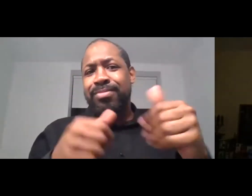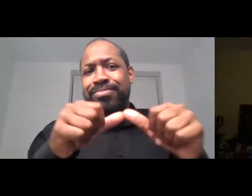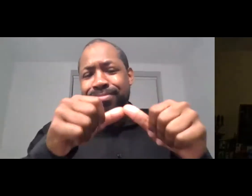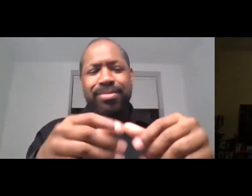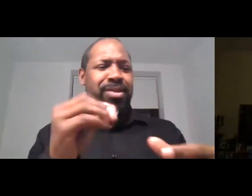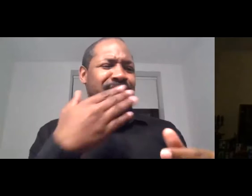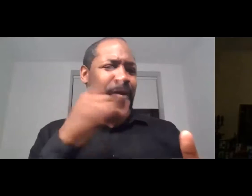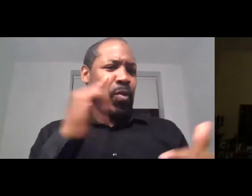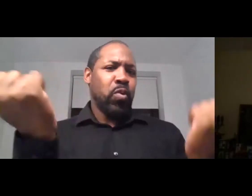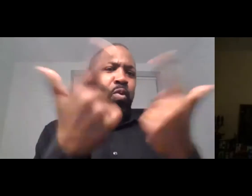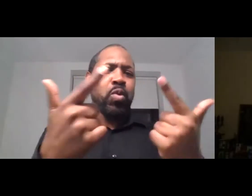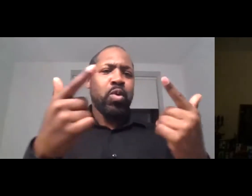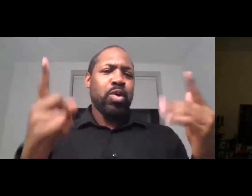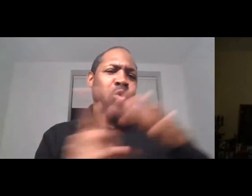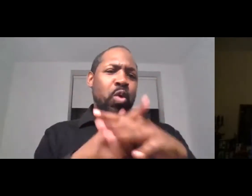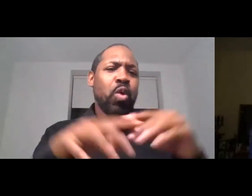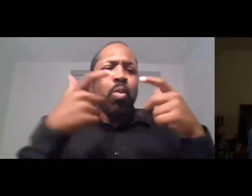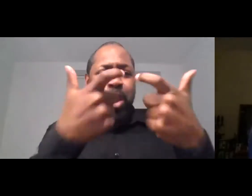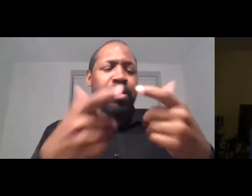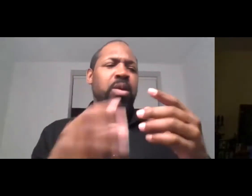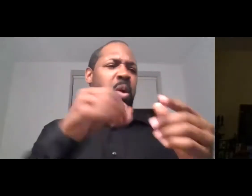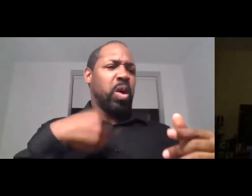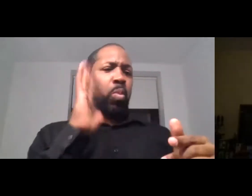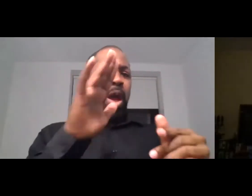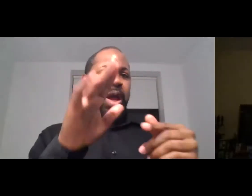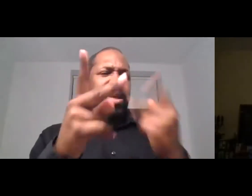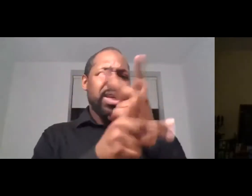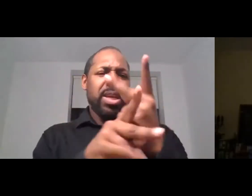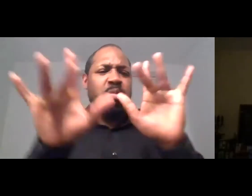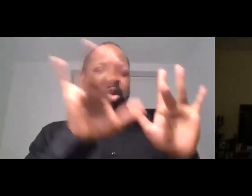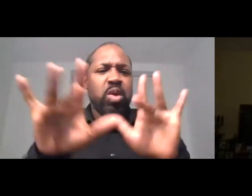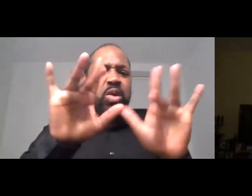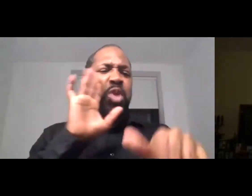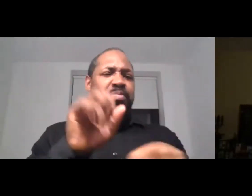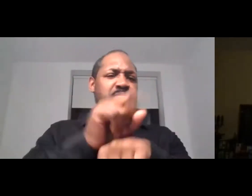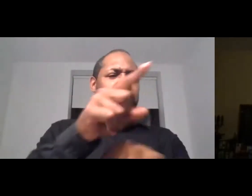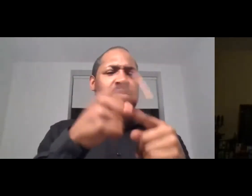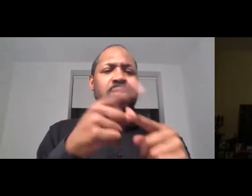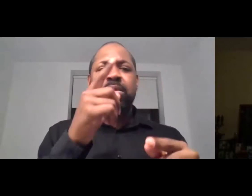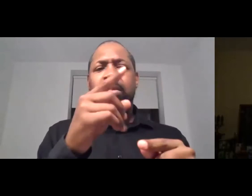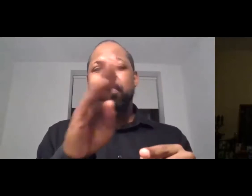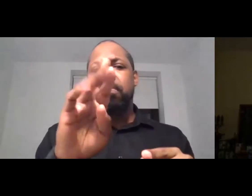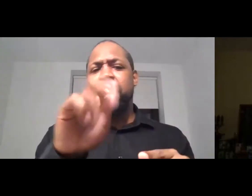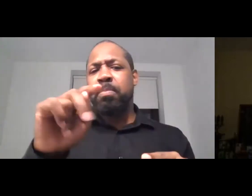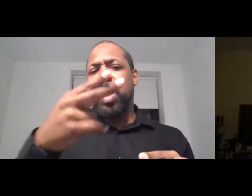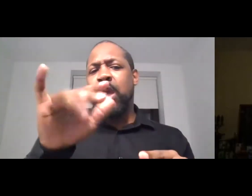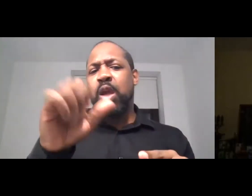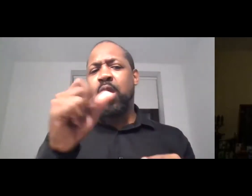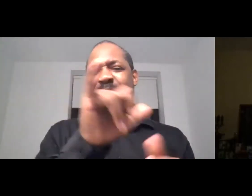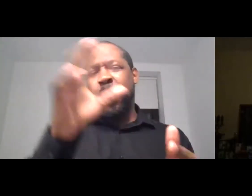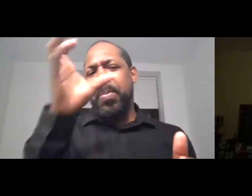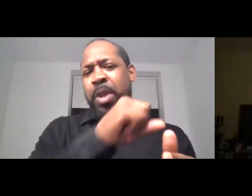meeting, for the CART reporter as well, for staying with us. And thanks for everybody from the public who showed up to